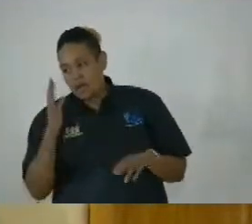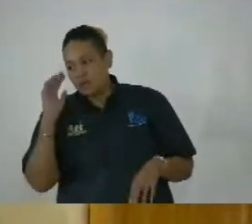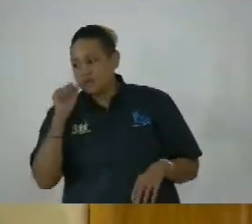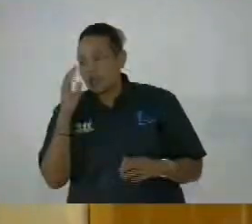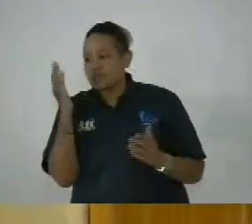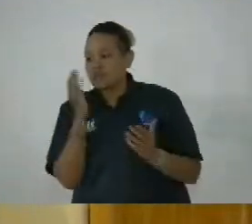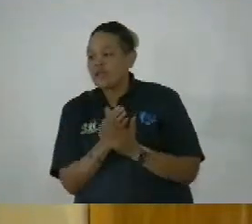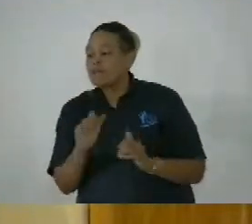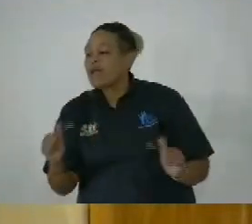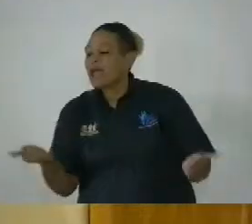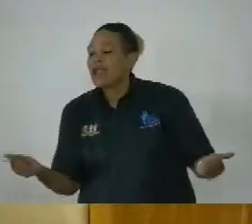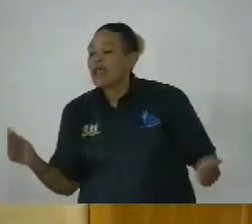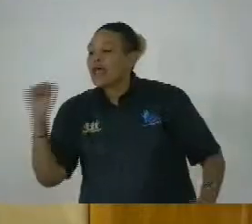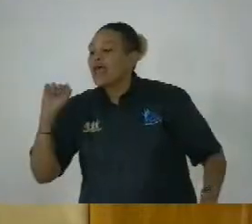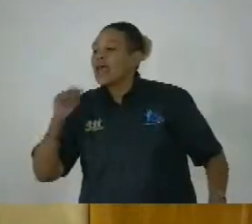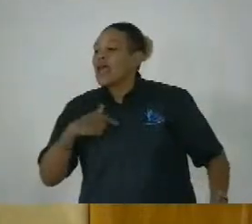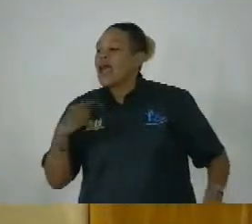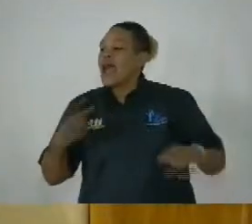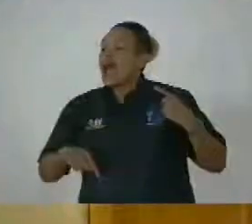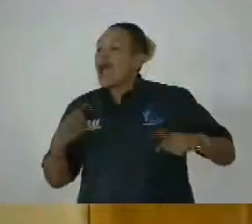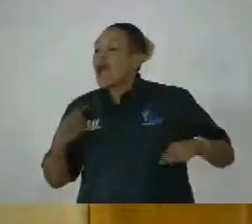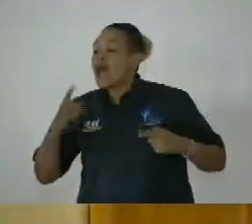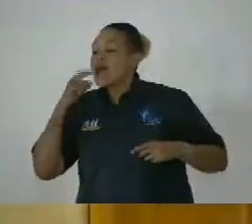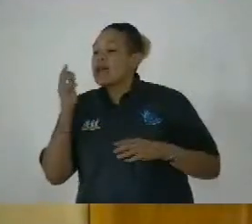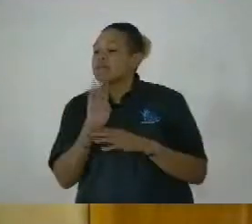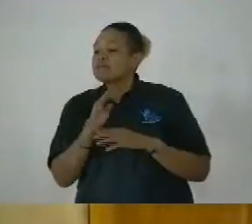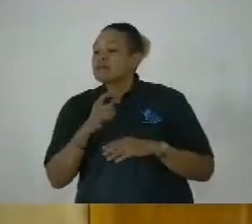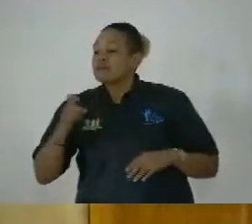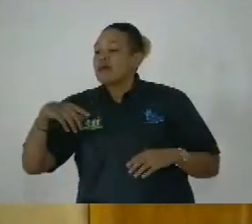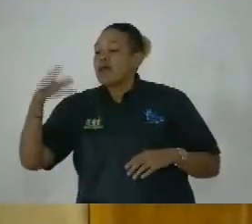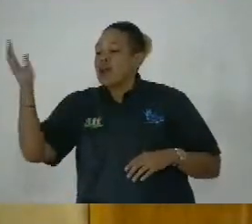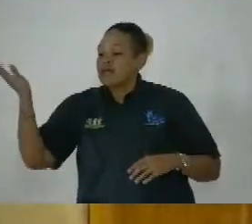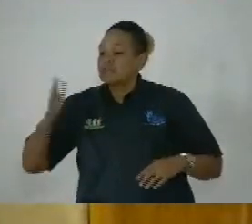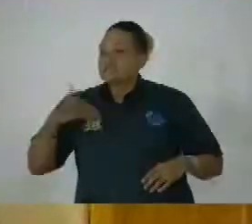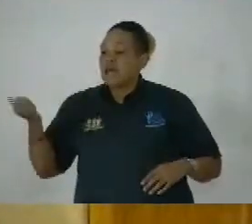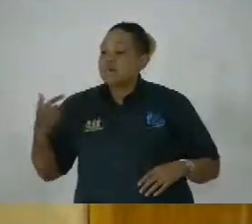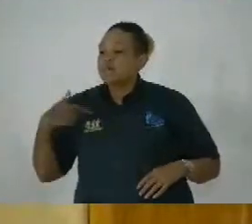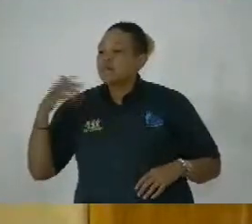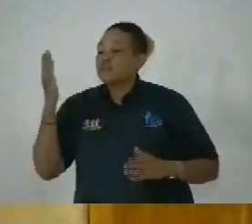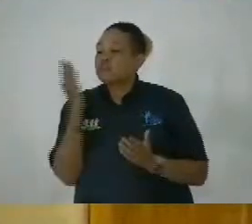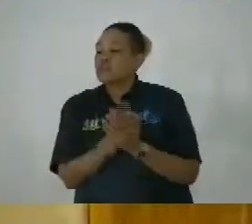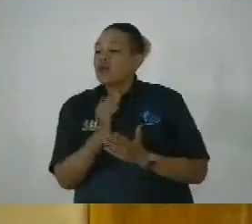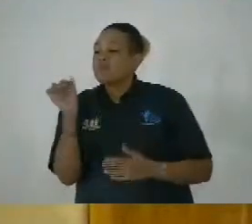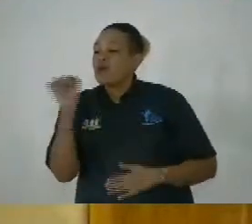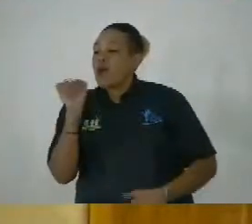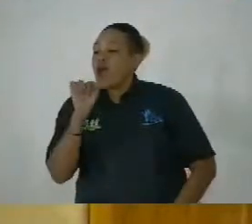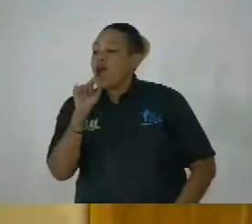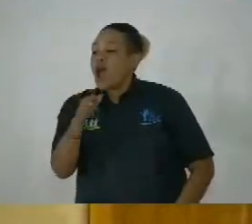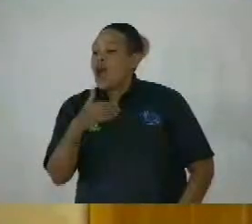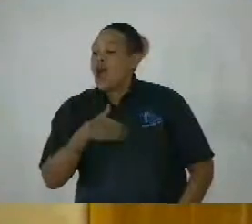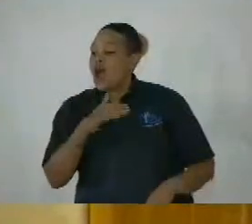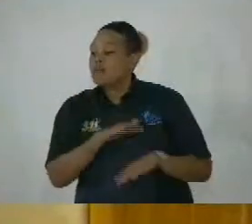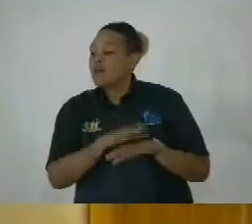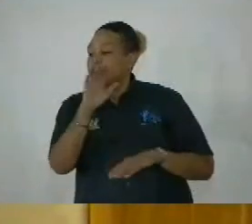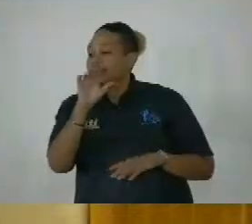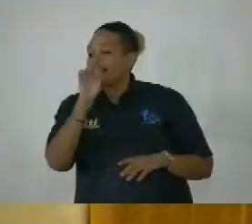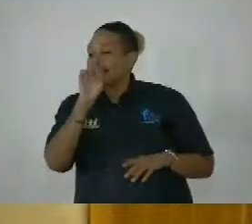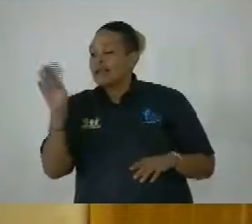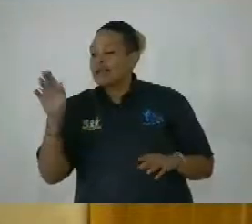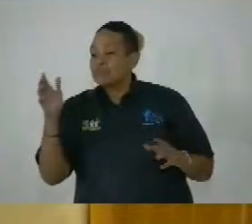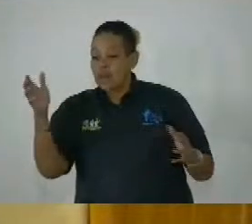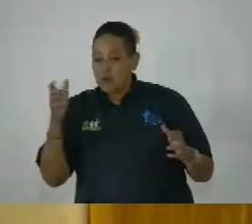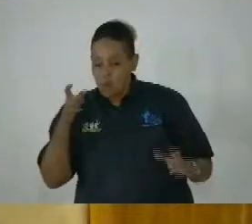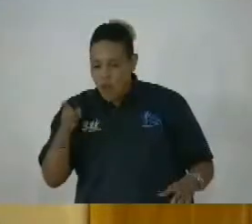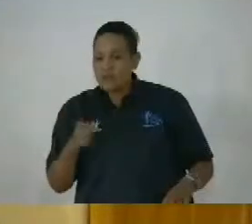vehicle. And they have arguments because I'm busy and I have to go on and stop me. They will stop the cars that they have on their database that they